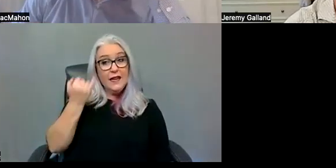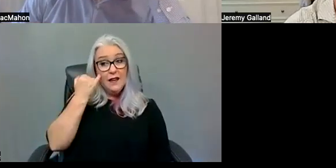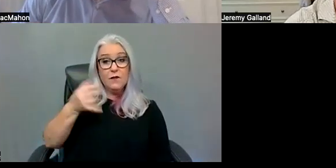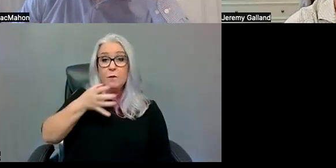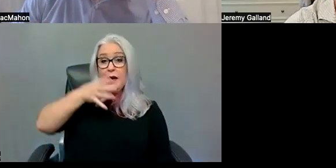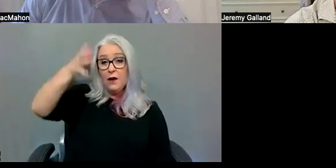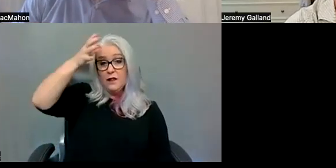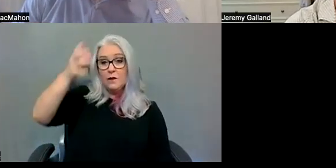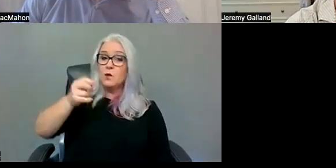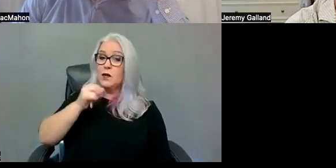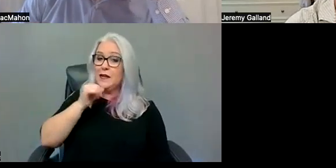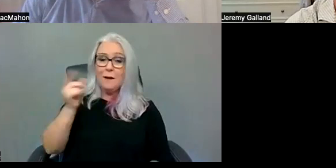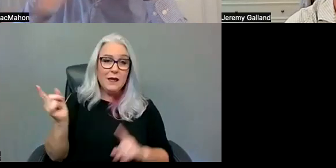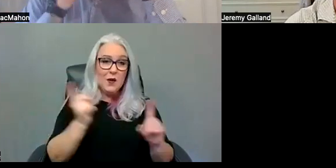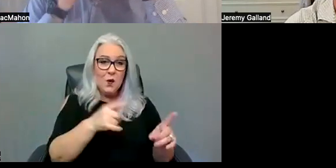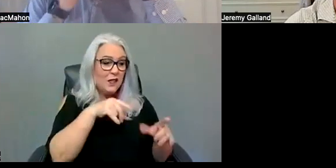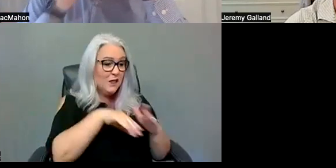coming to school with Chromebooks.